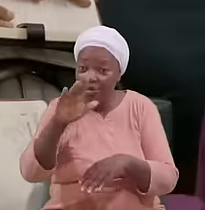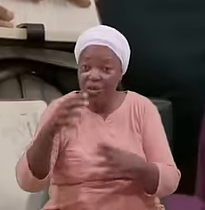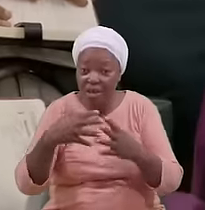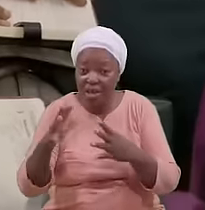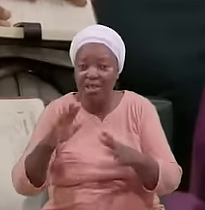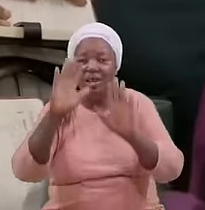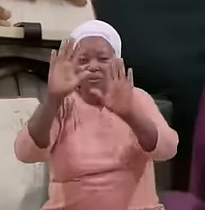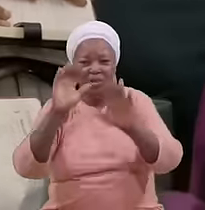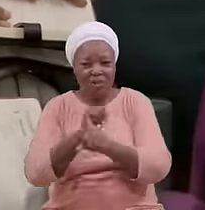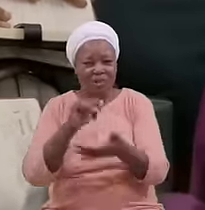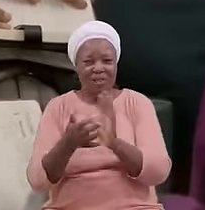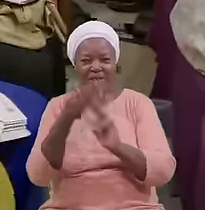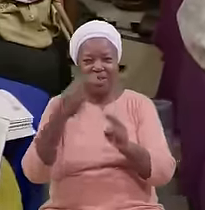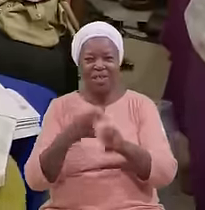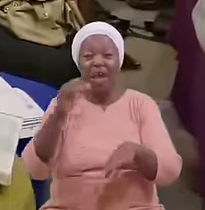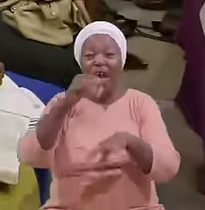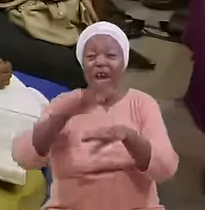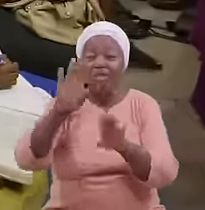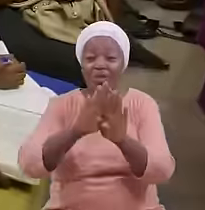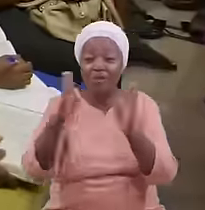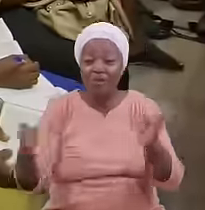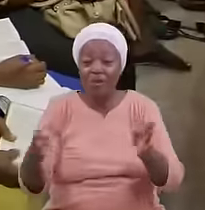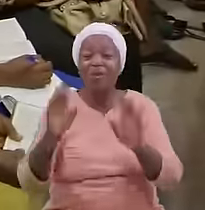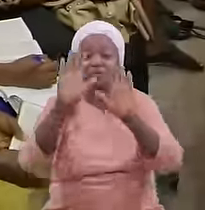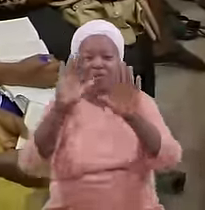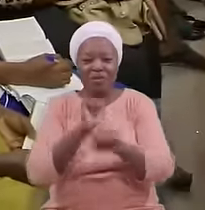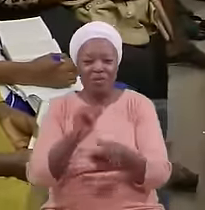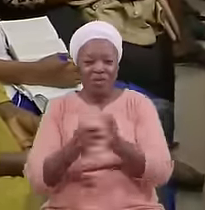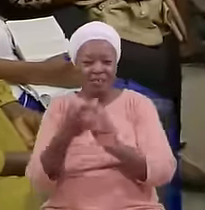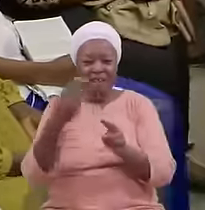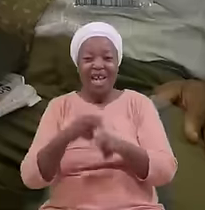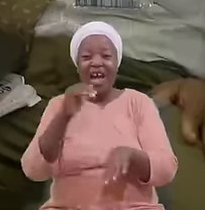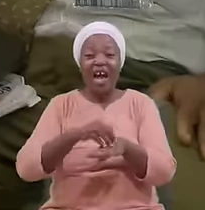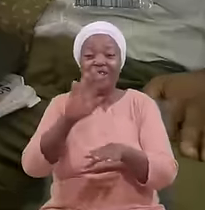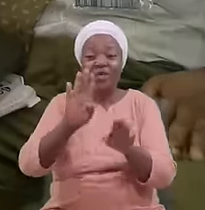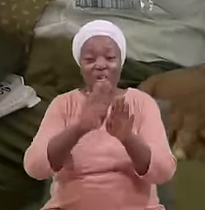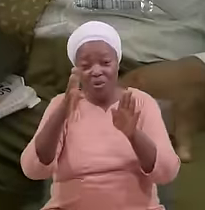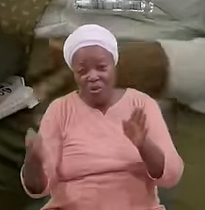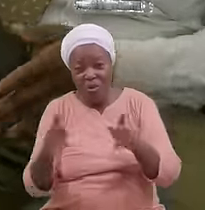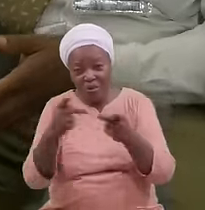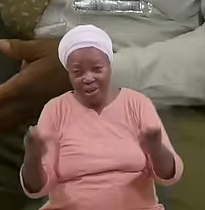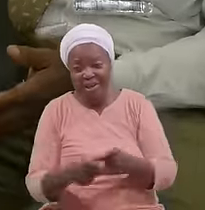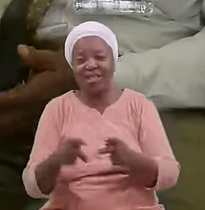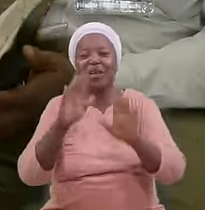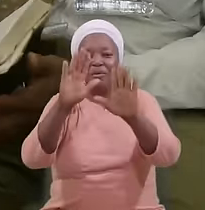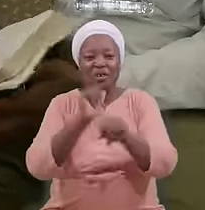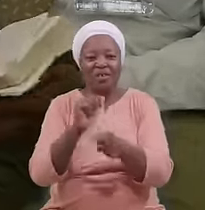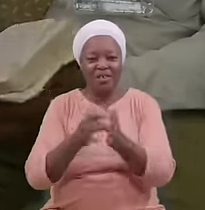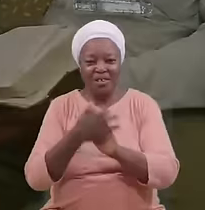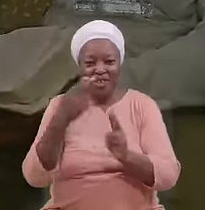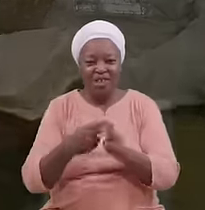At your door, miracle. At your doorstep, miracle. You're going